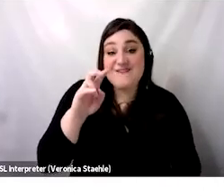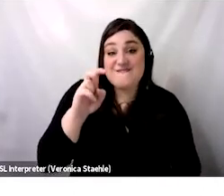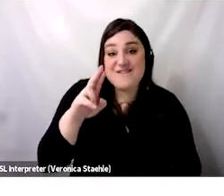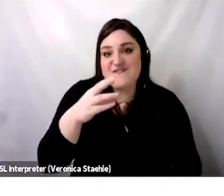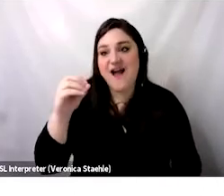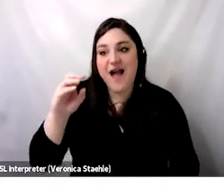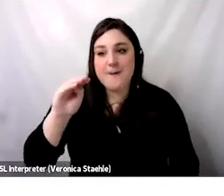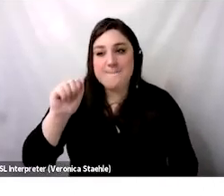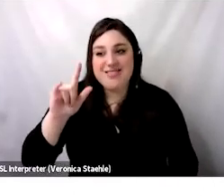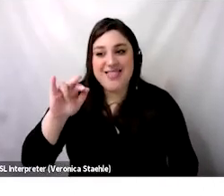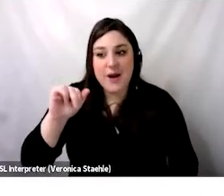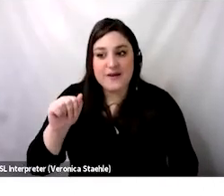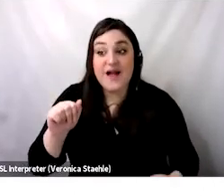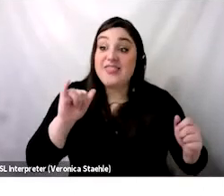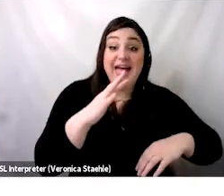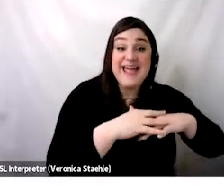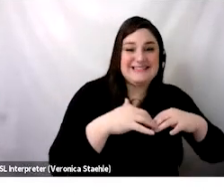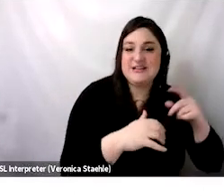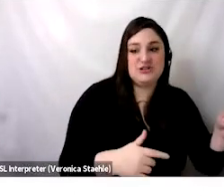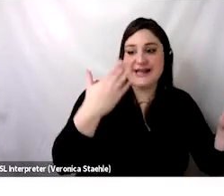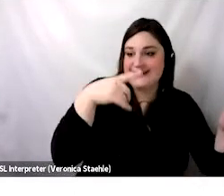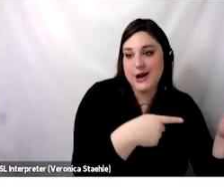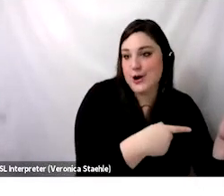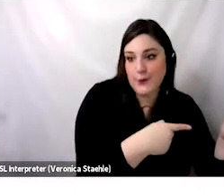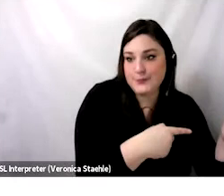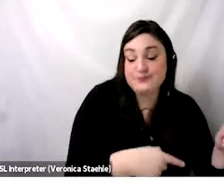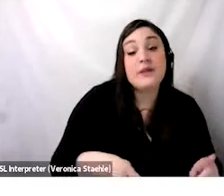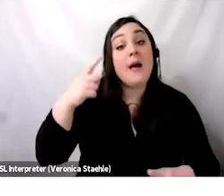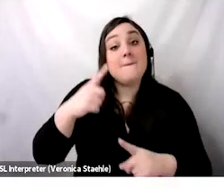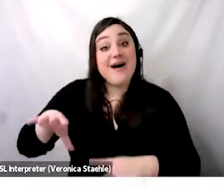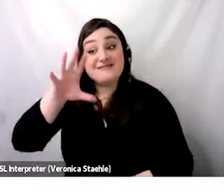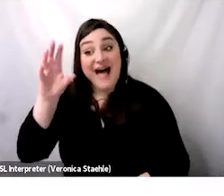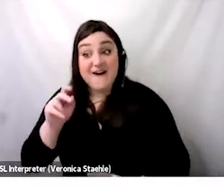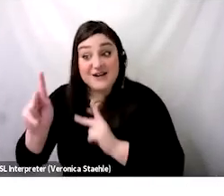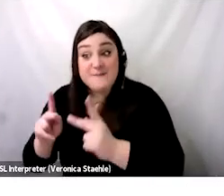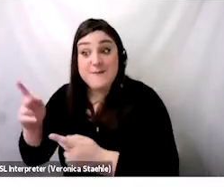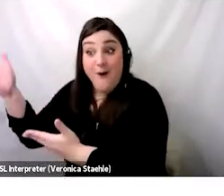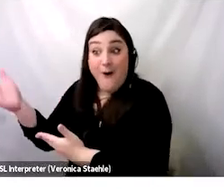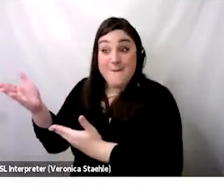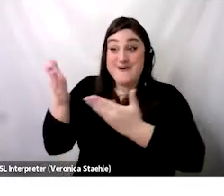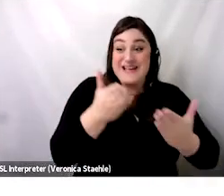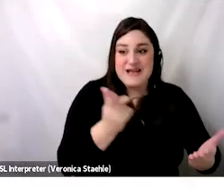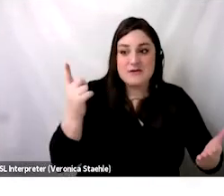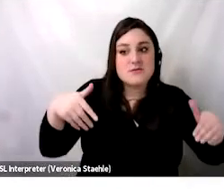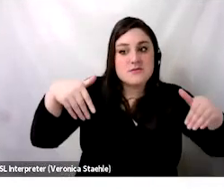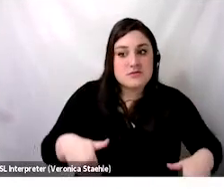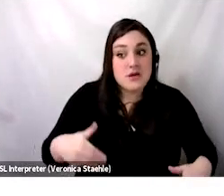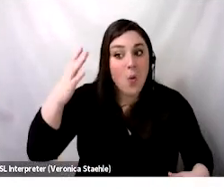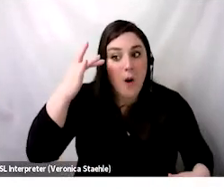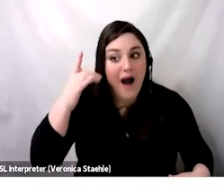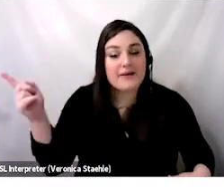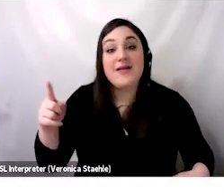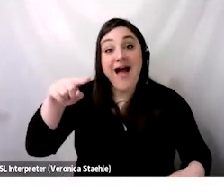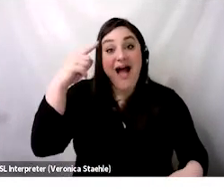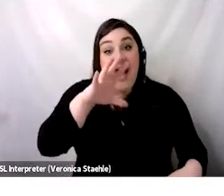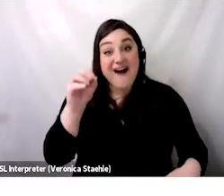Africans also didn't know the lay of the land, so they couldn't escape easily as indigenous people could.